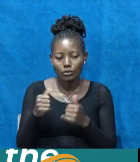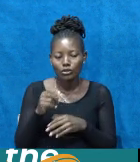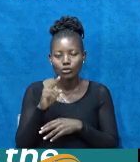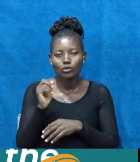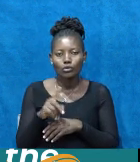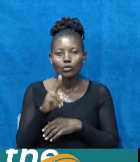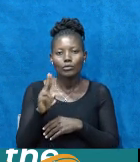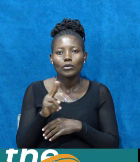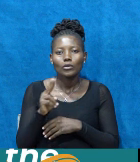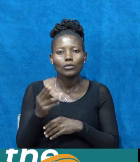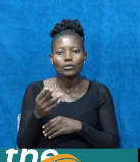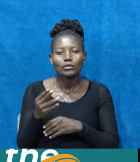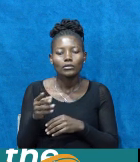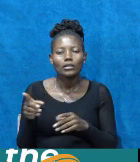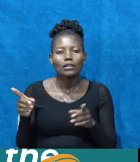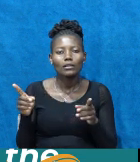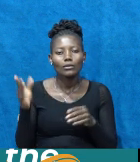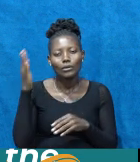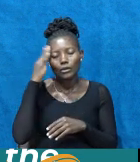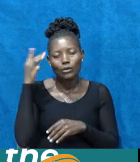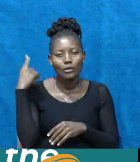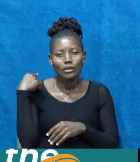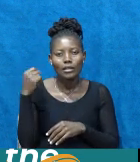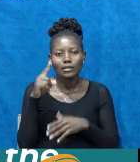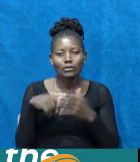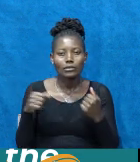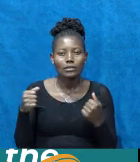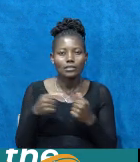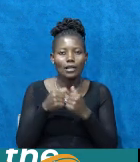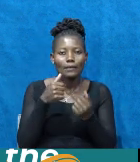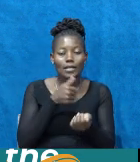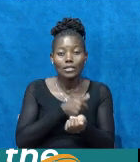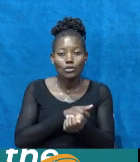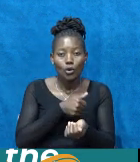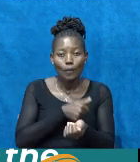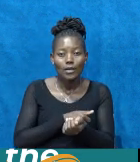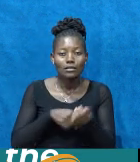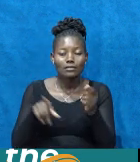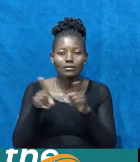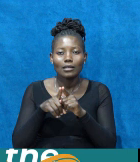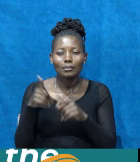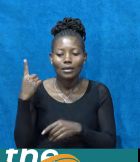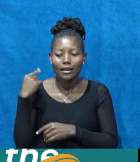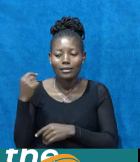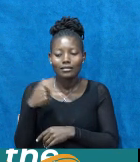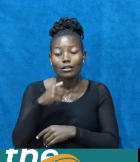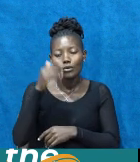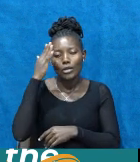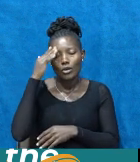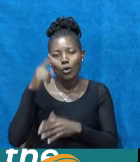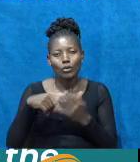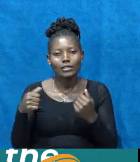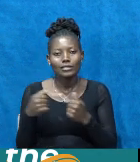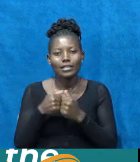contamination that should always be considered by athletes as governed as by the WADA code. We know currently what is happening with doping. We